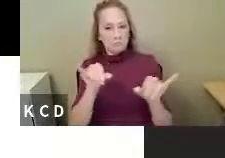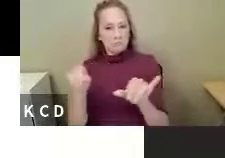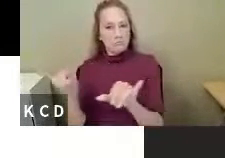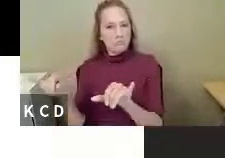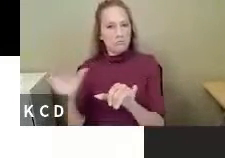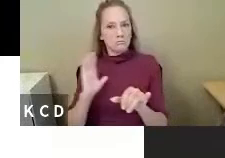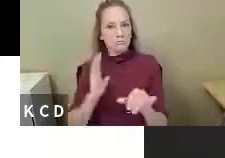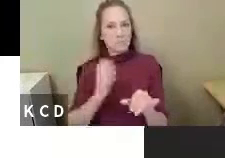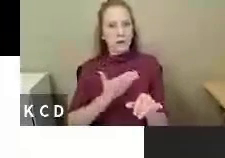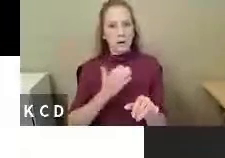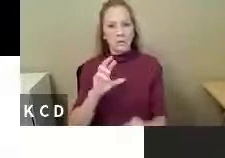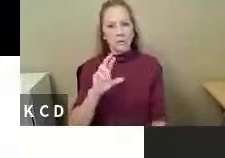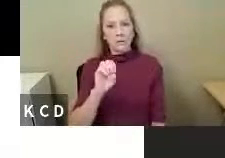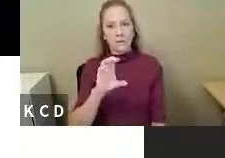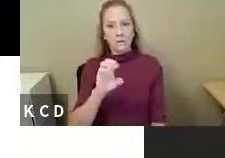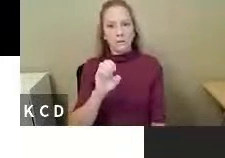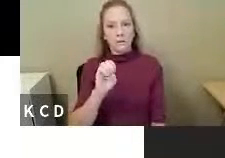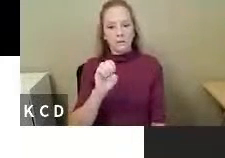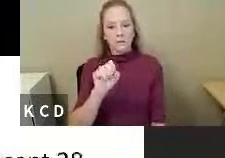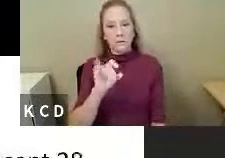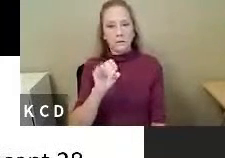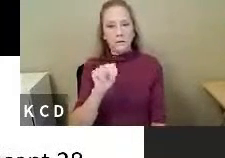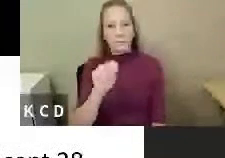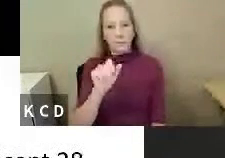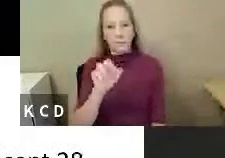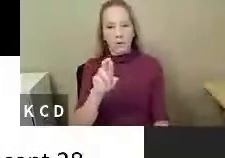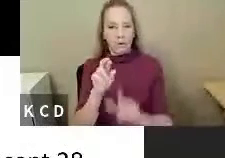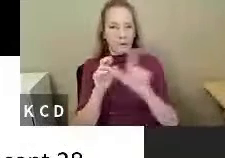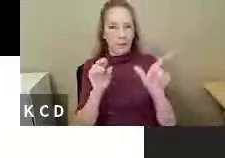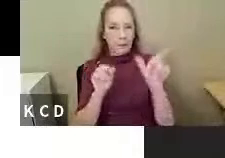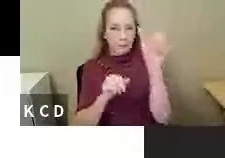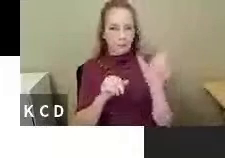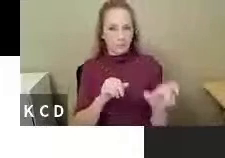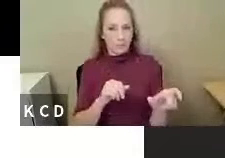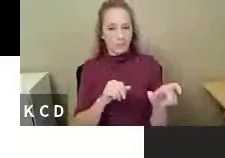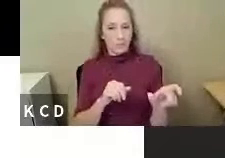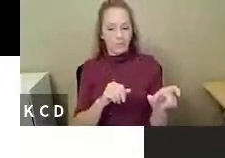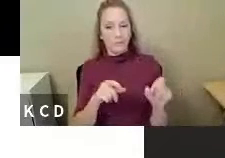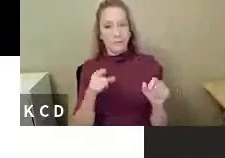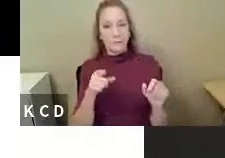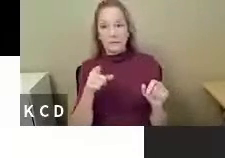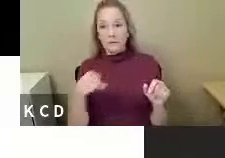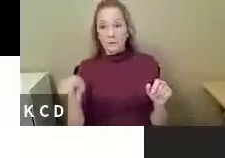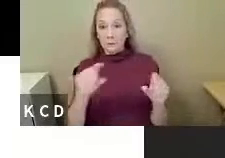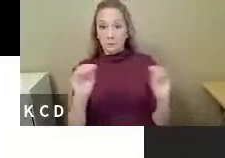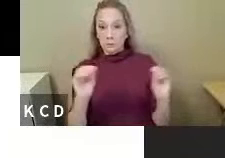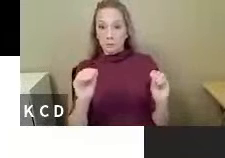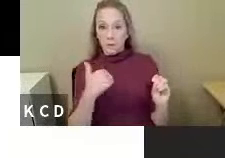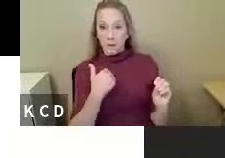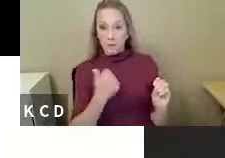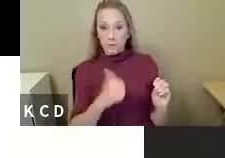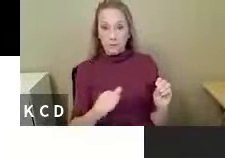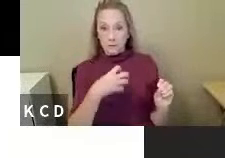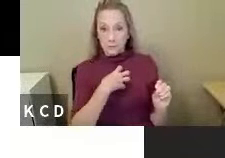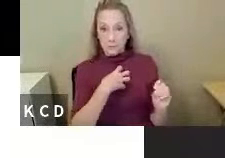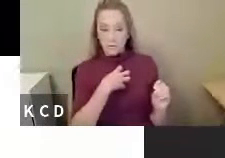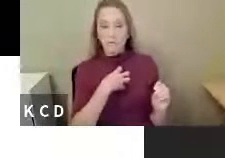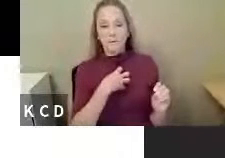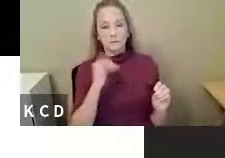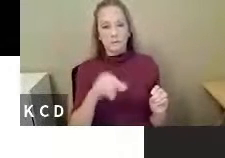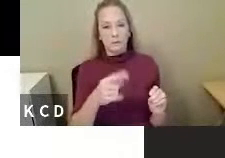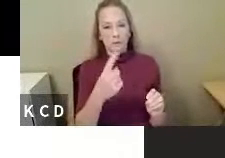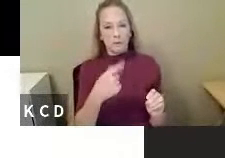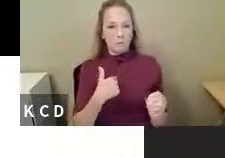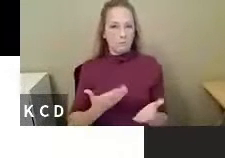doing with the recession bar. So unless somebody has an opposition to that, that's the only recommendation